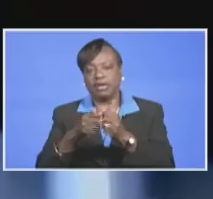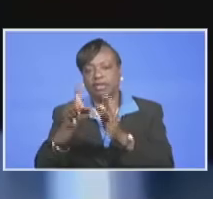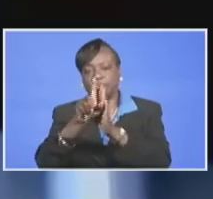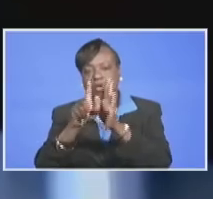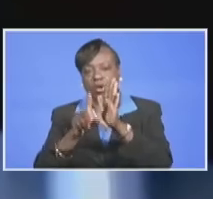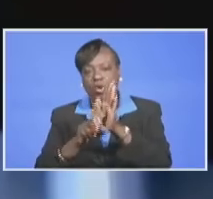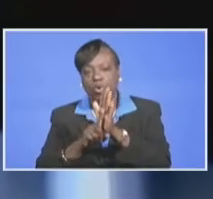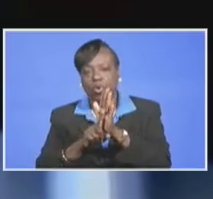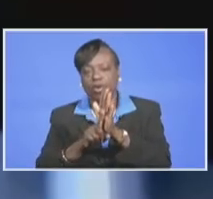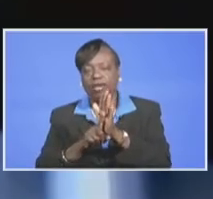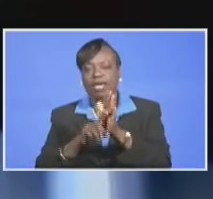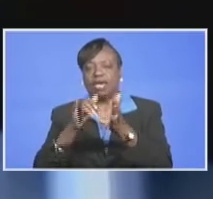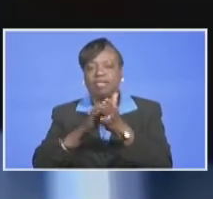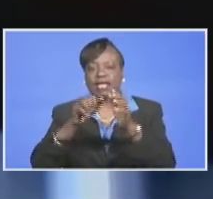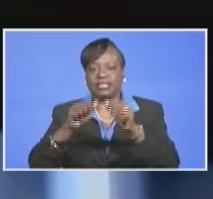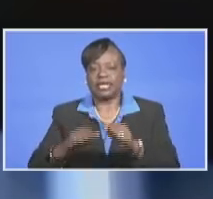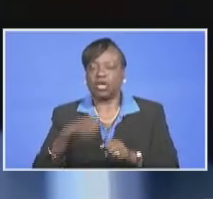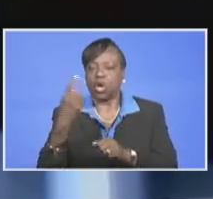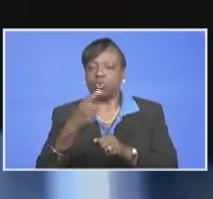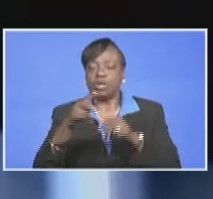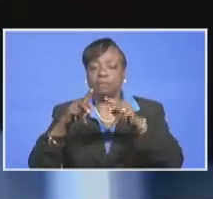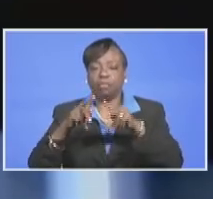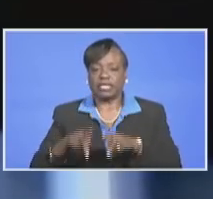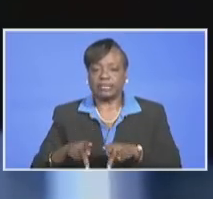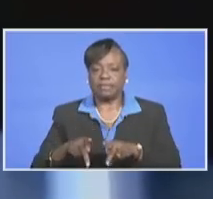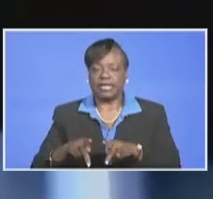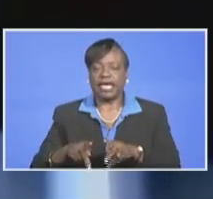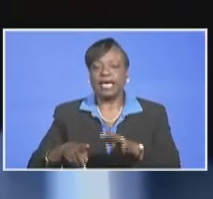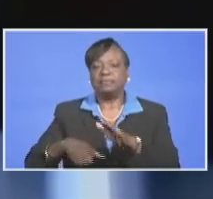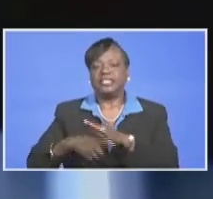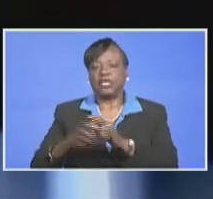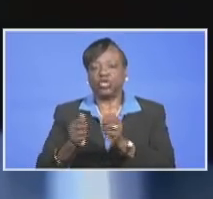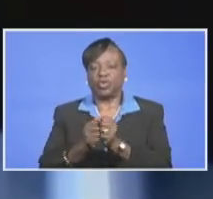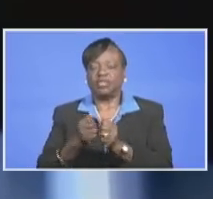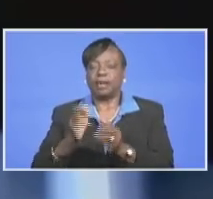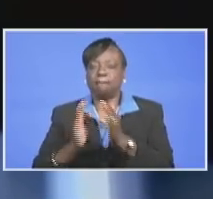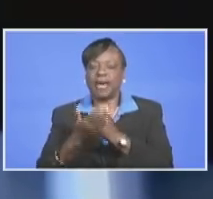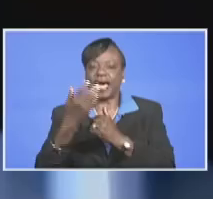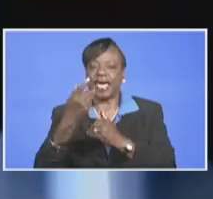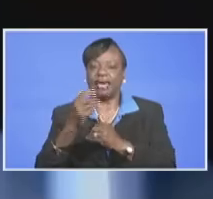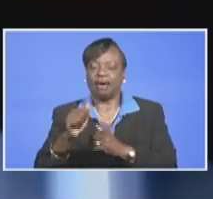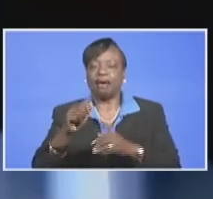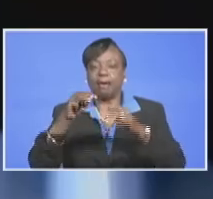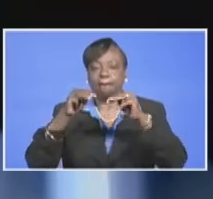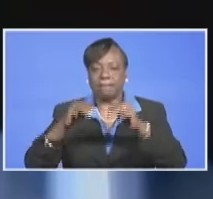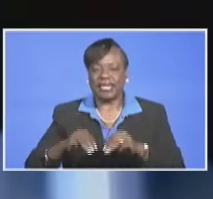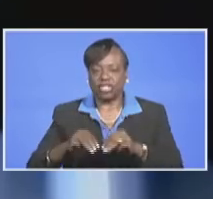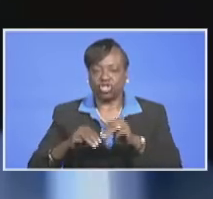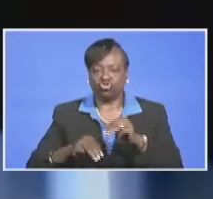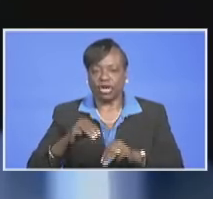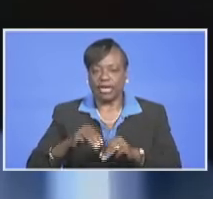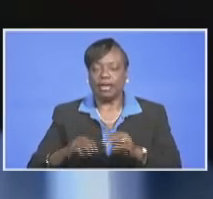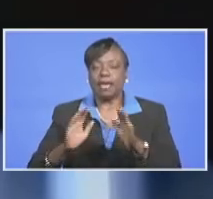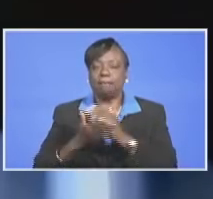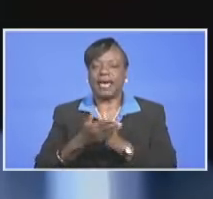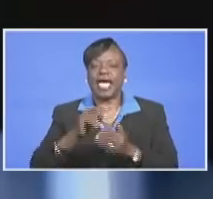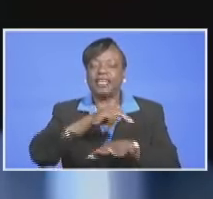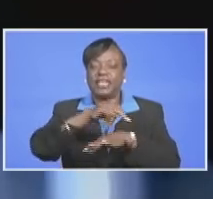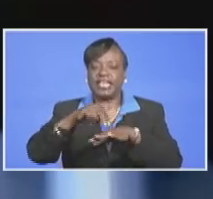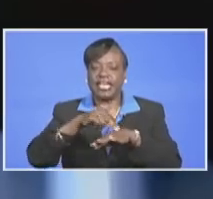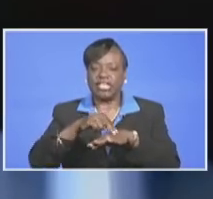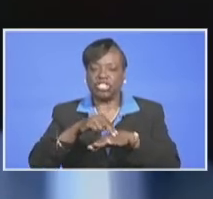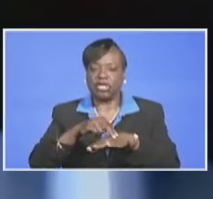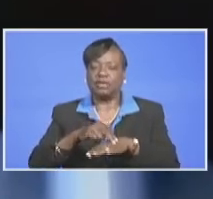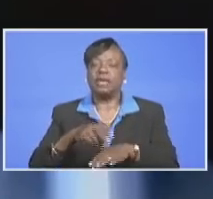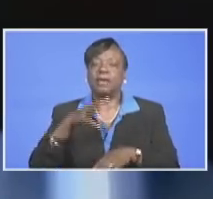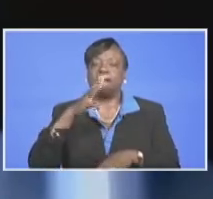only possibly have been dealt with by a magistrate, therefore by their nature being minor